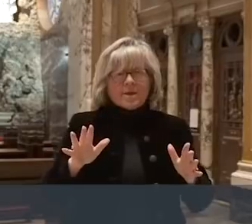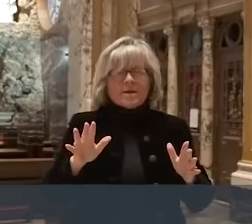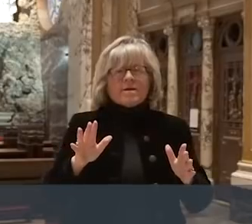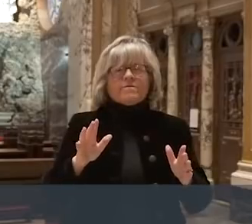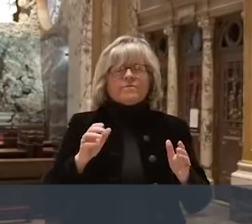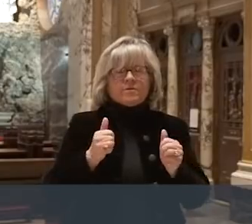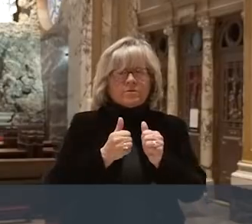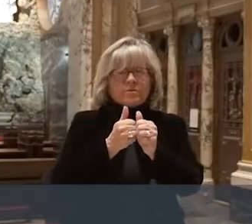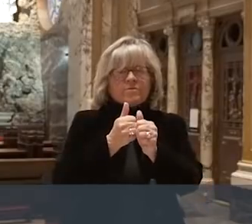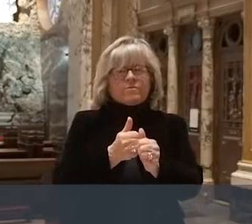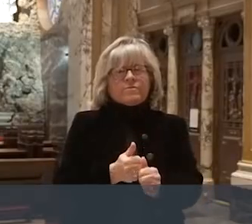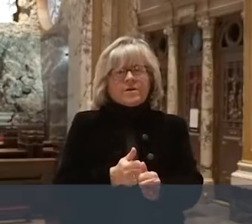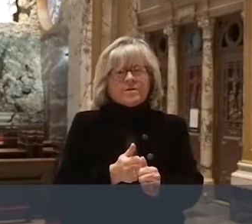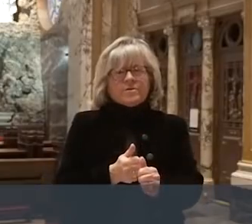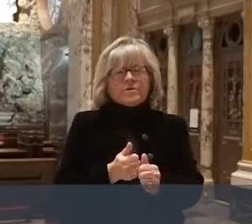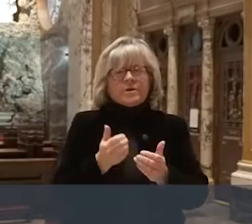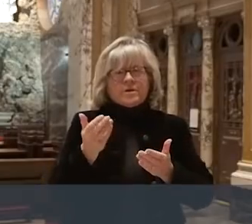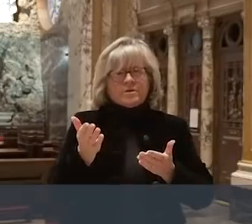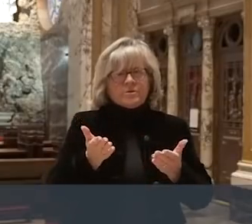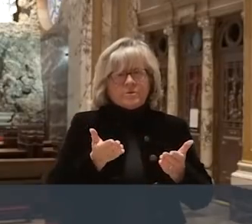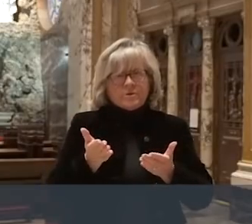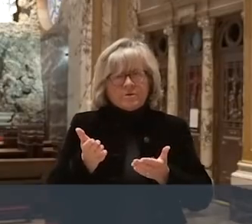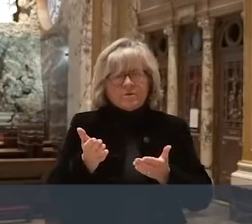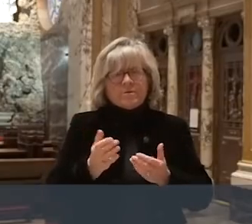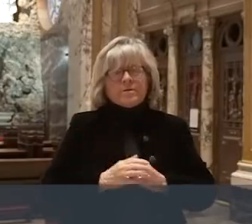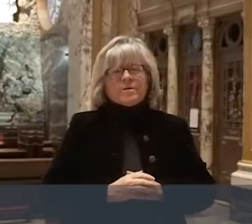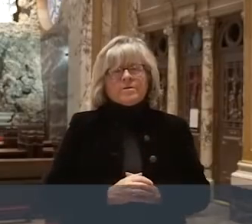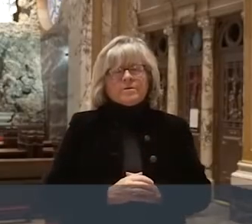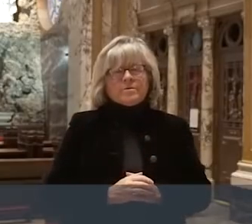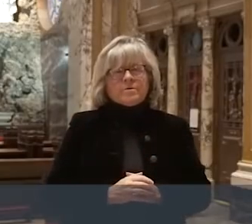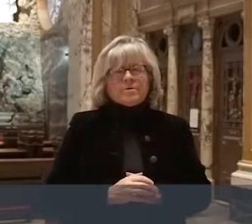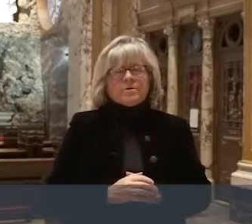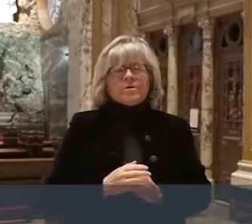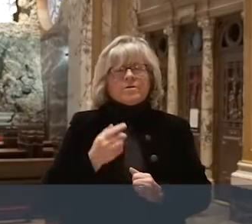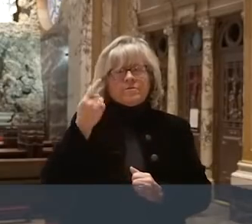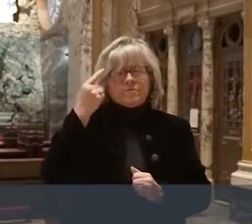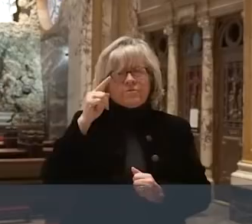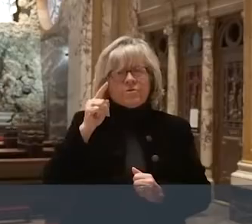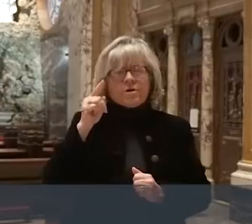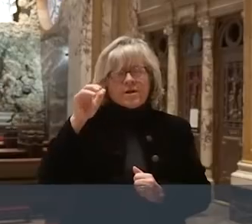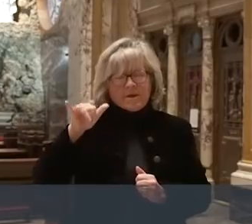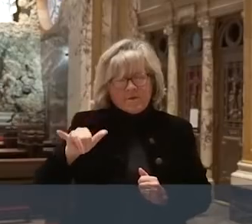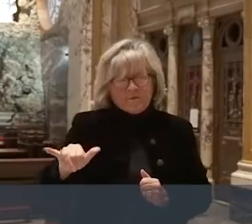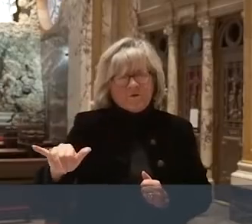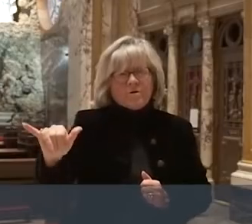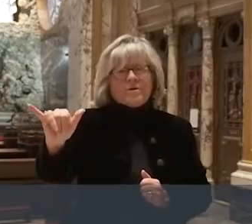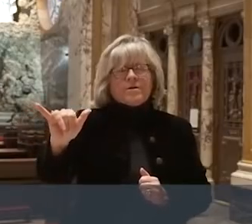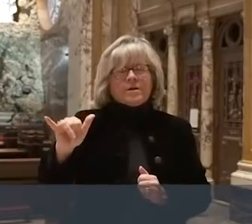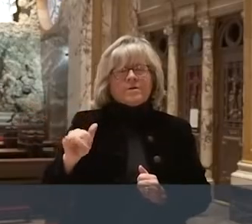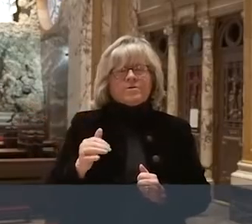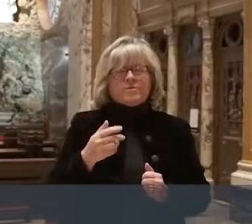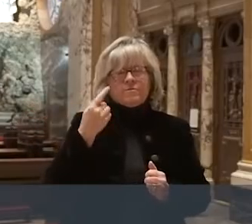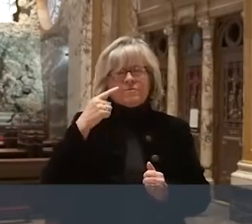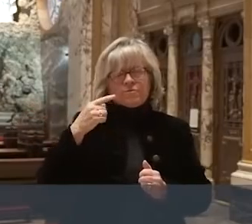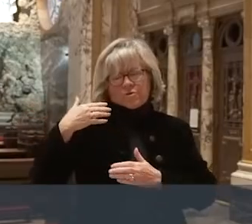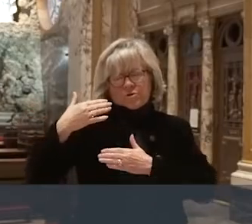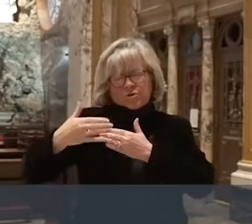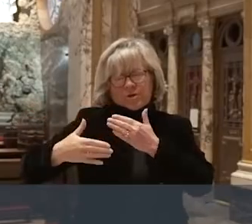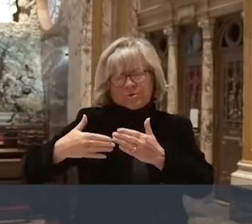to David my servant. Forever will I confirm your